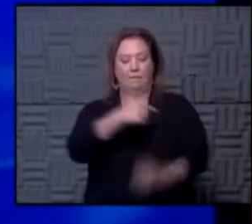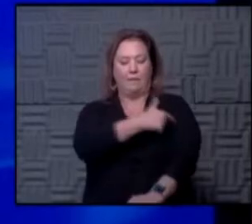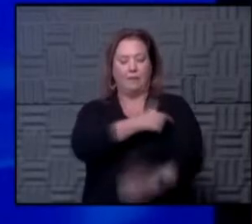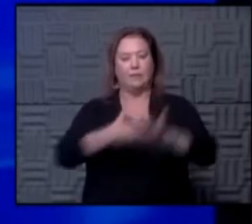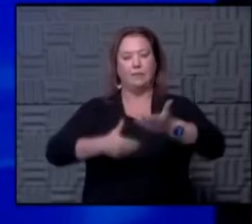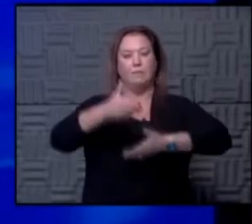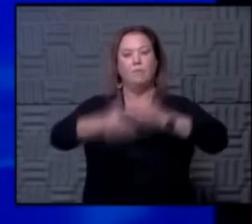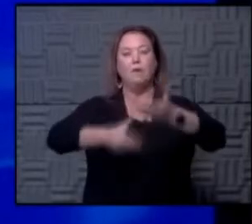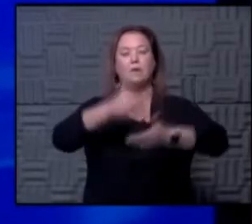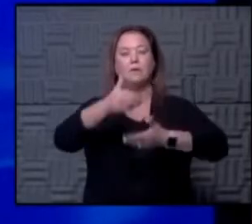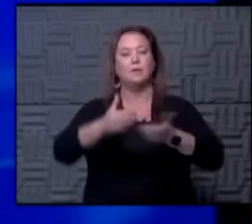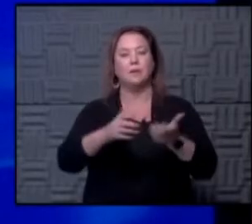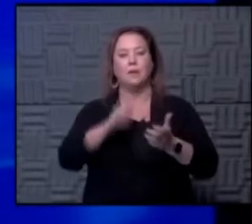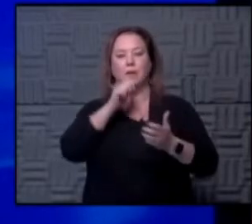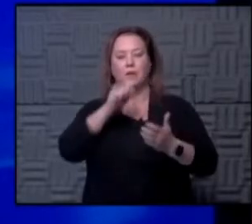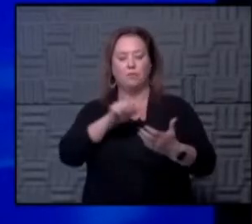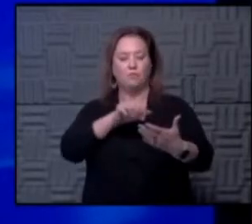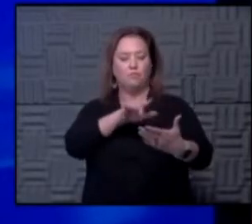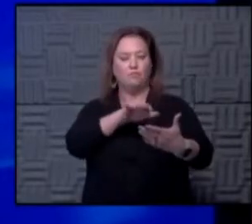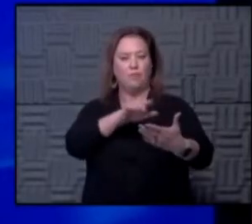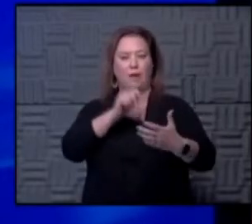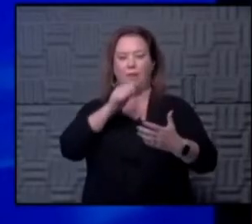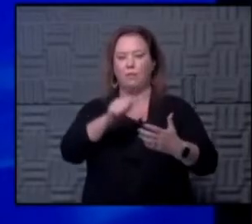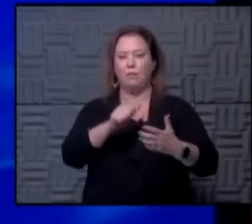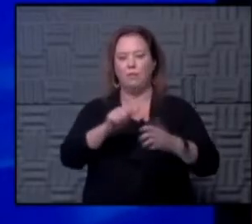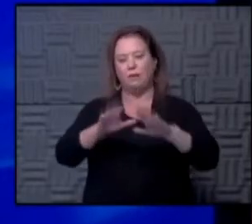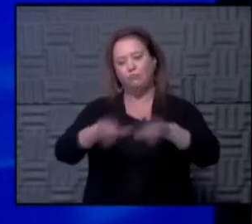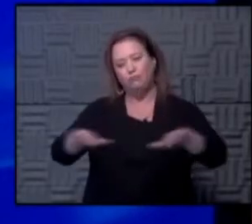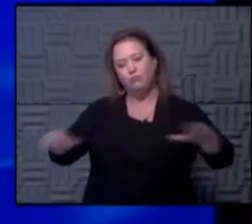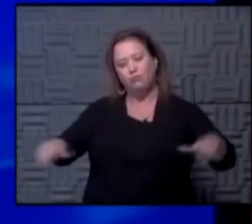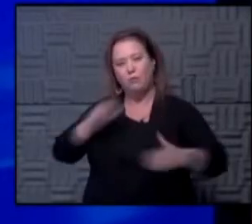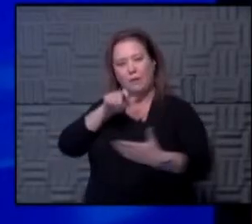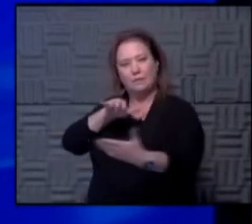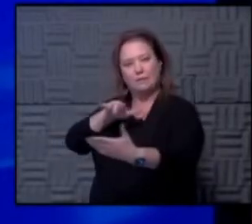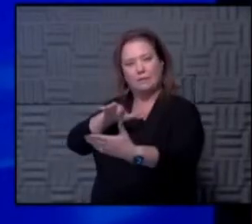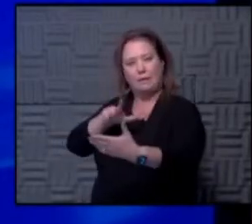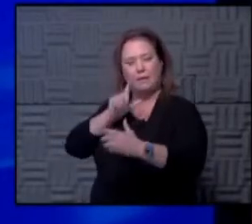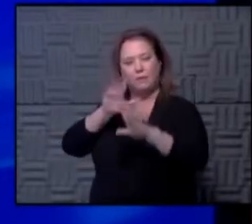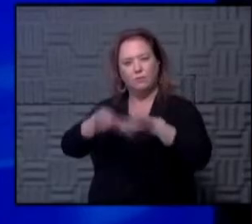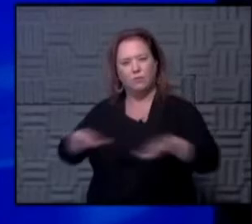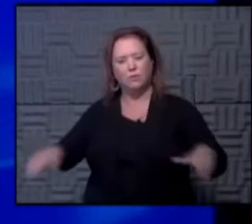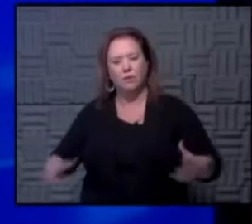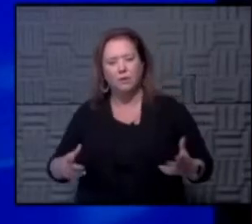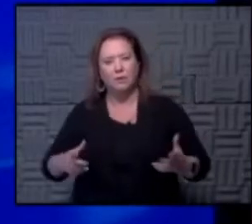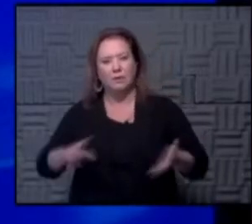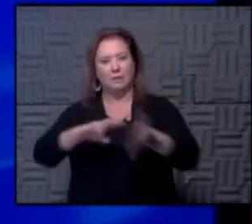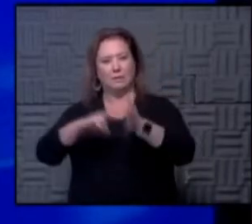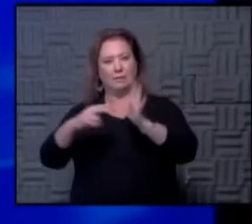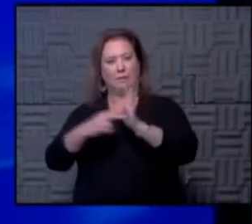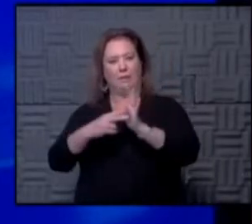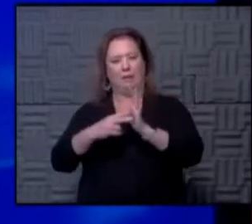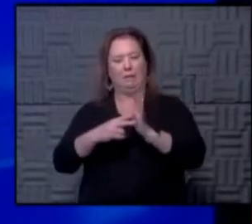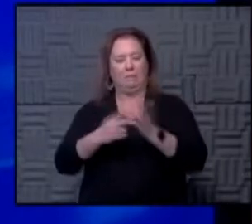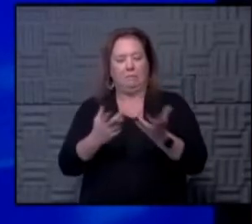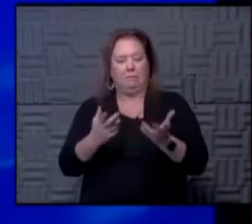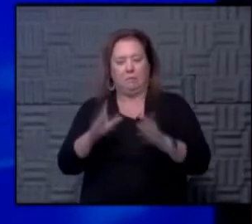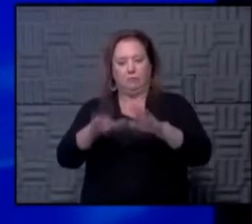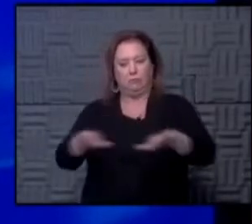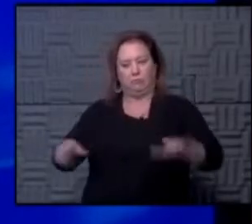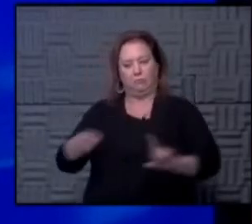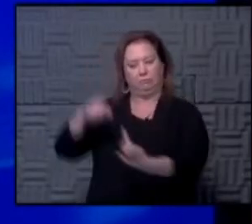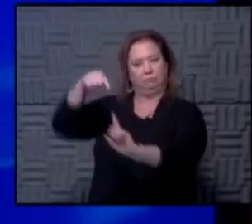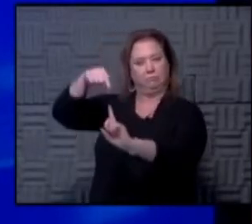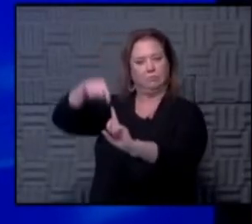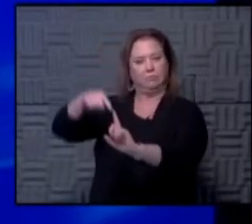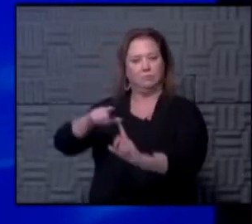trial process, they're not being tested necessarily on children. Would this mean, just for the layperson, that children would not be